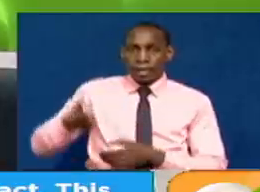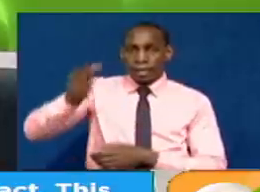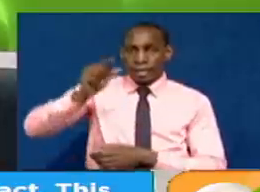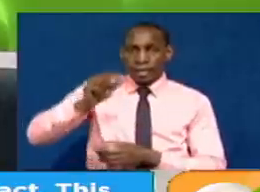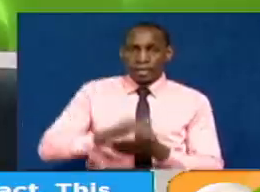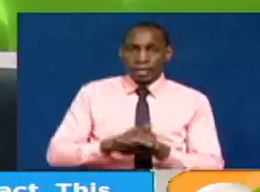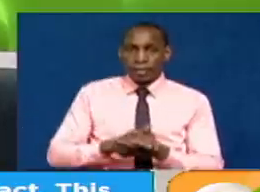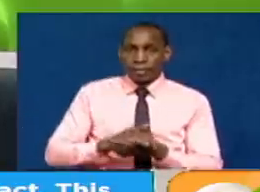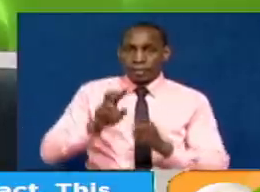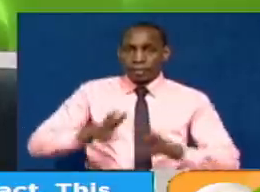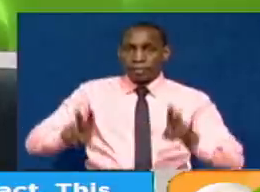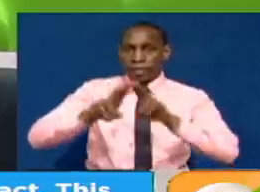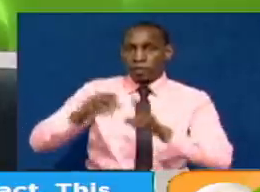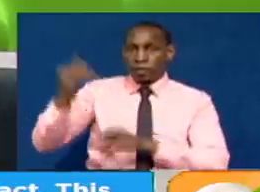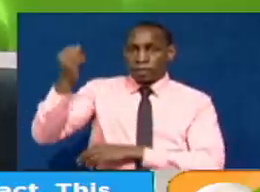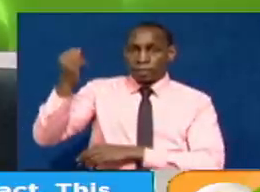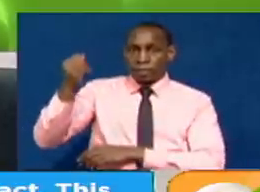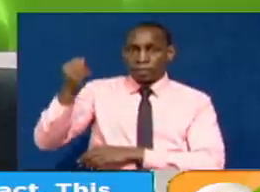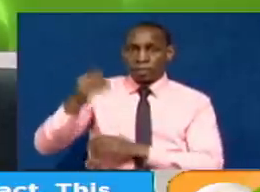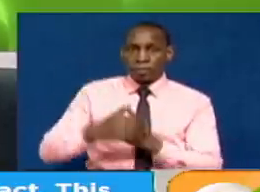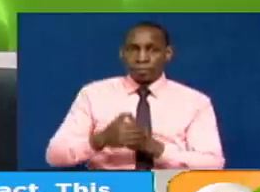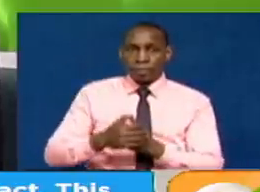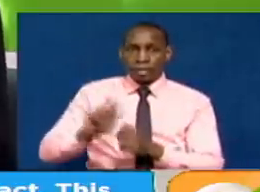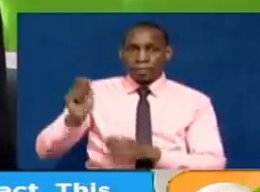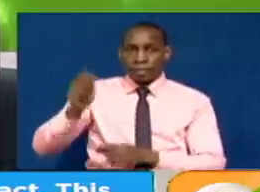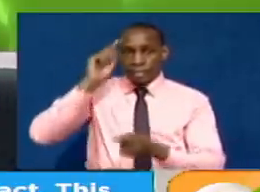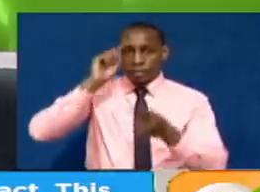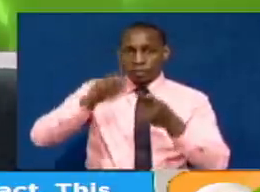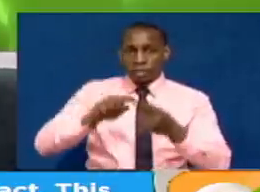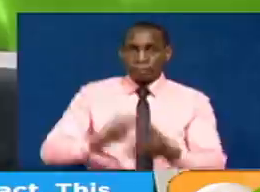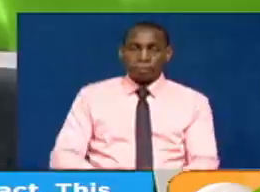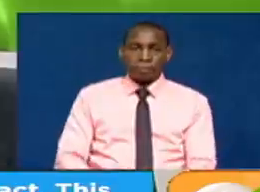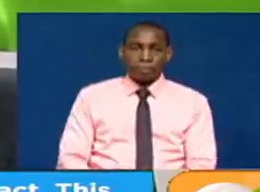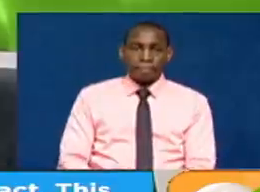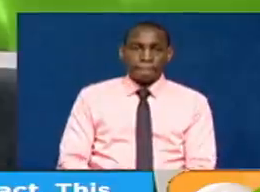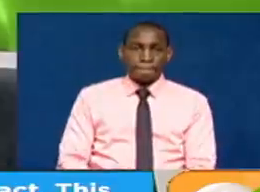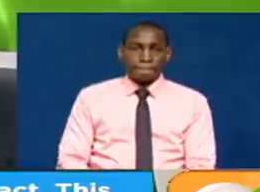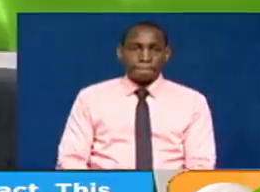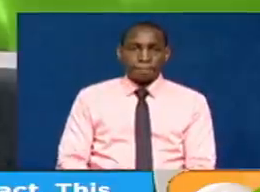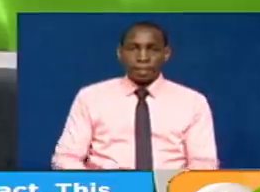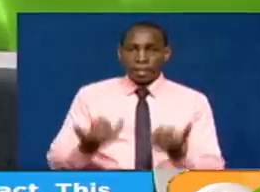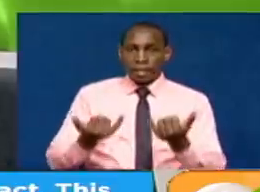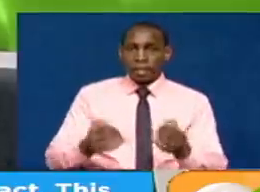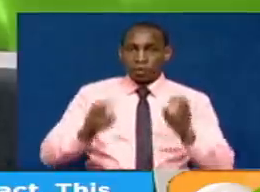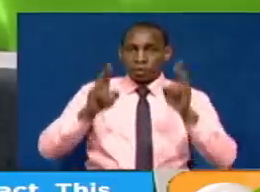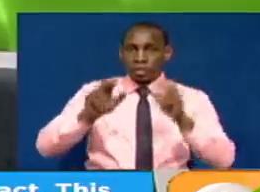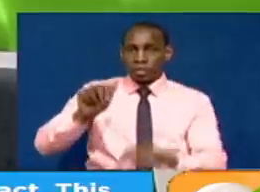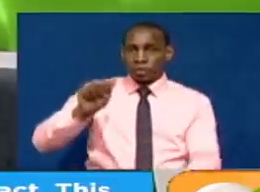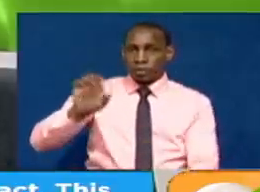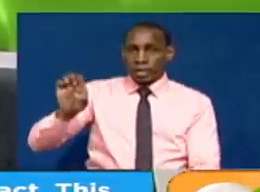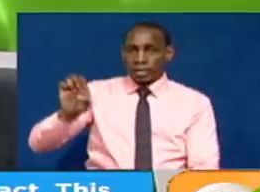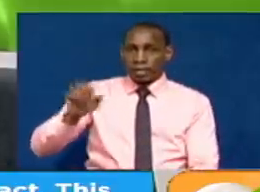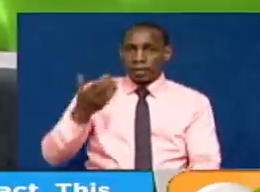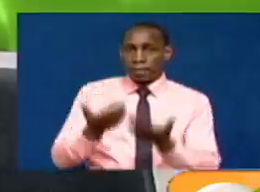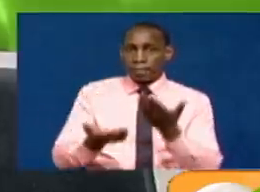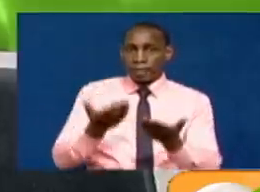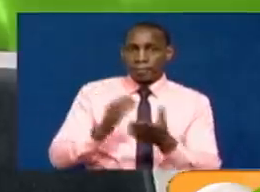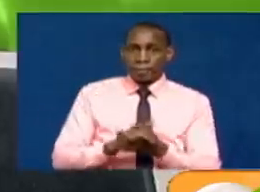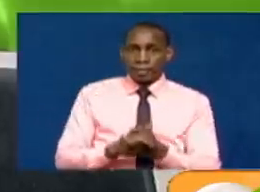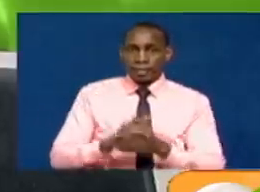to his presidential bid. Now, when it comes to Anne Waiguru, we may be approaching